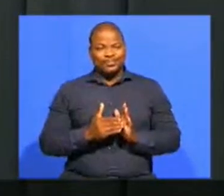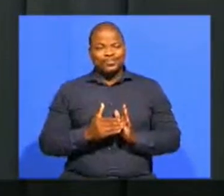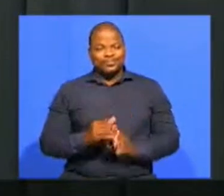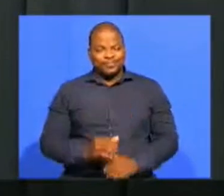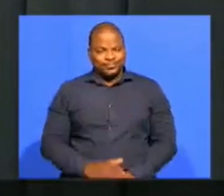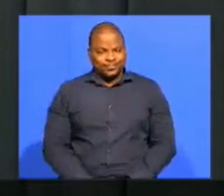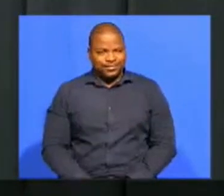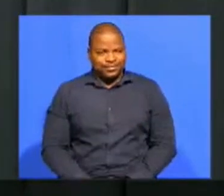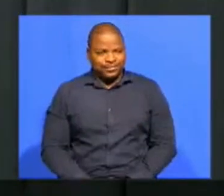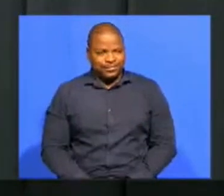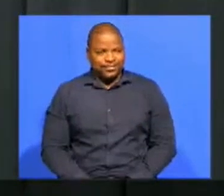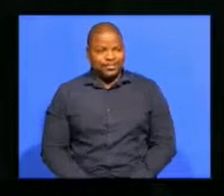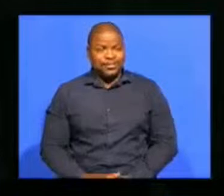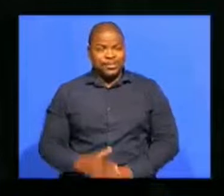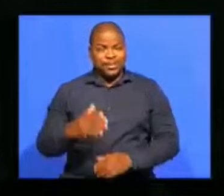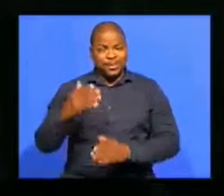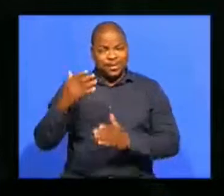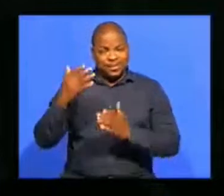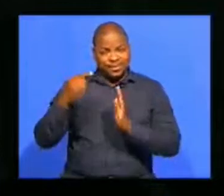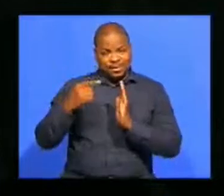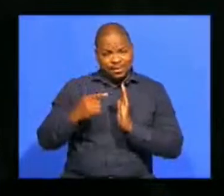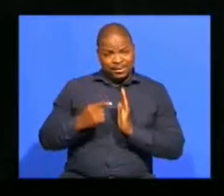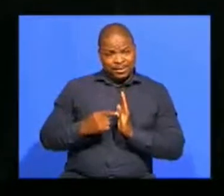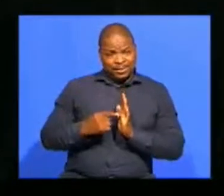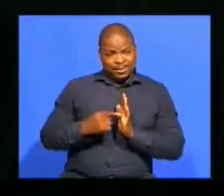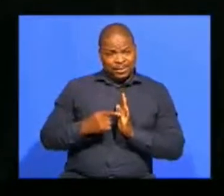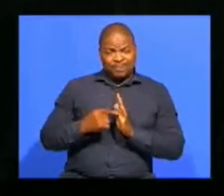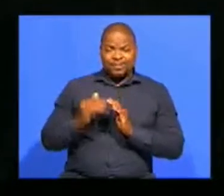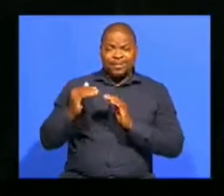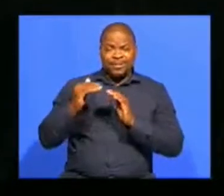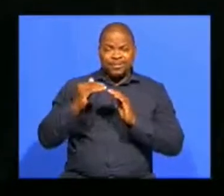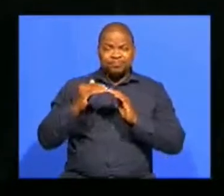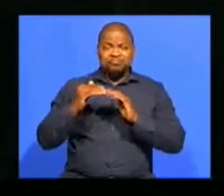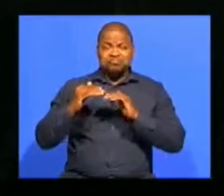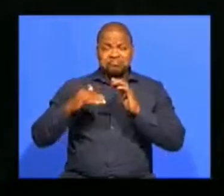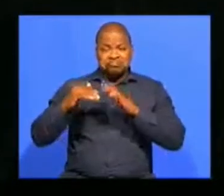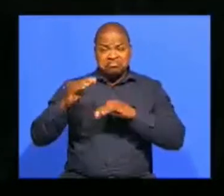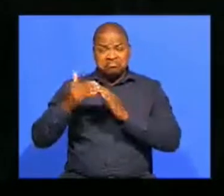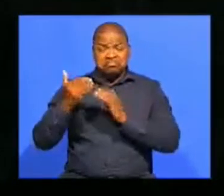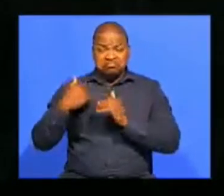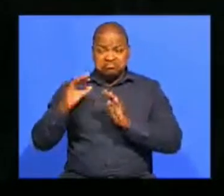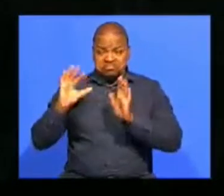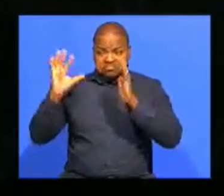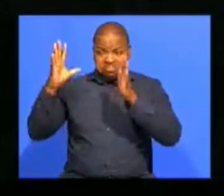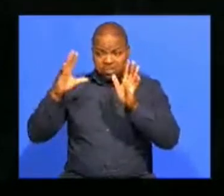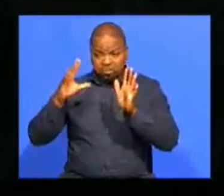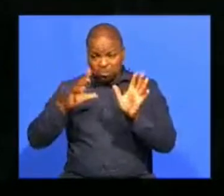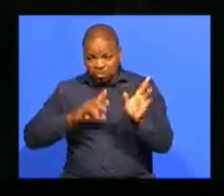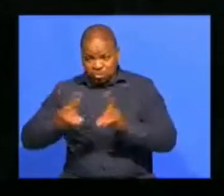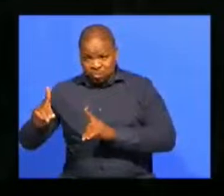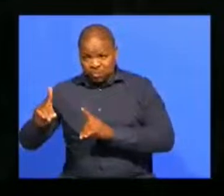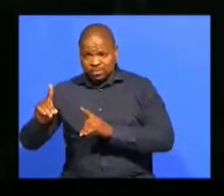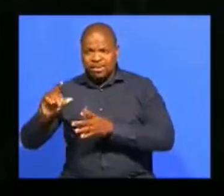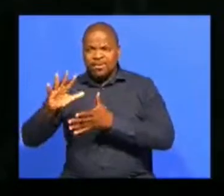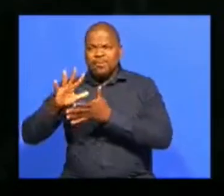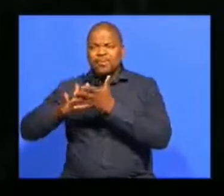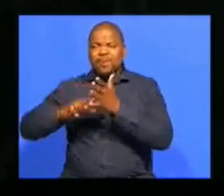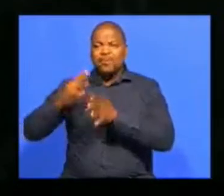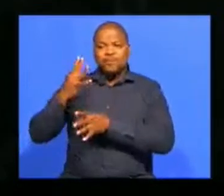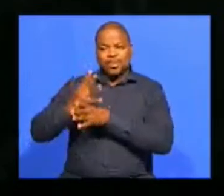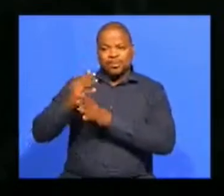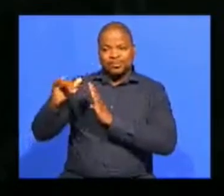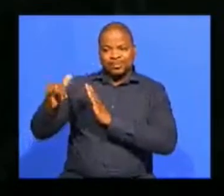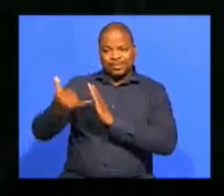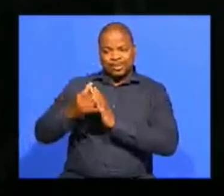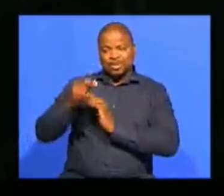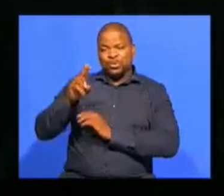field, and we have seen that it is fairly unstable. I applaud what you've done with the framework you have